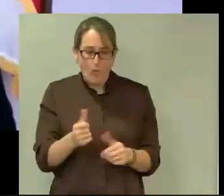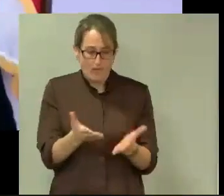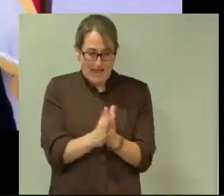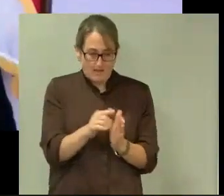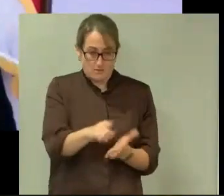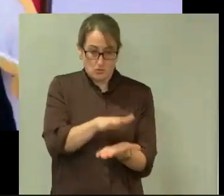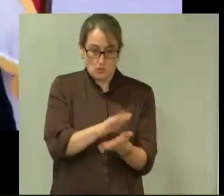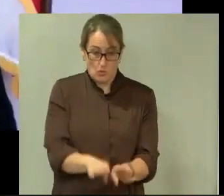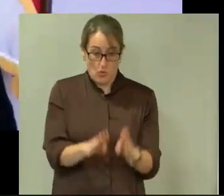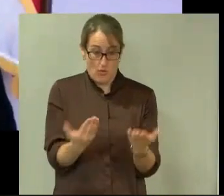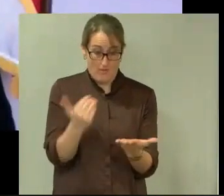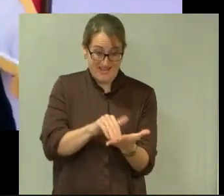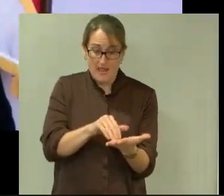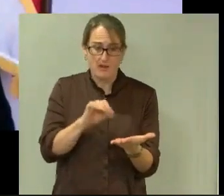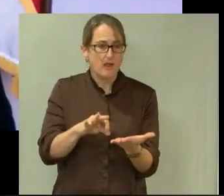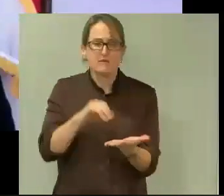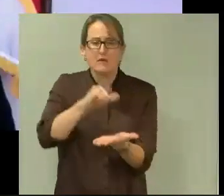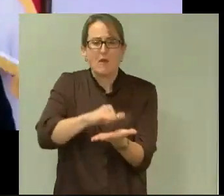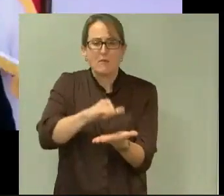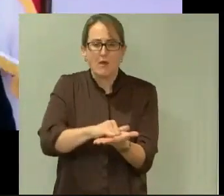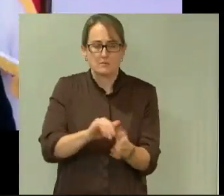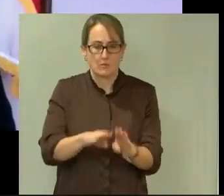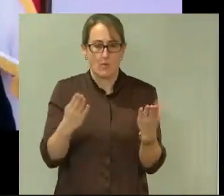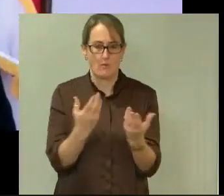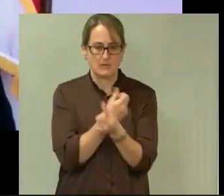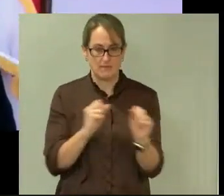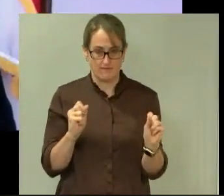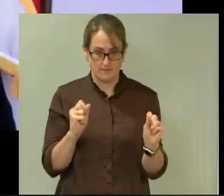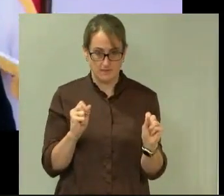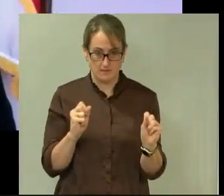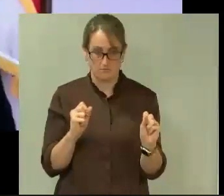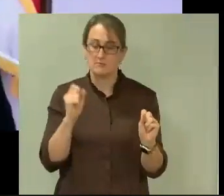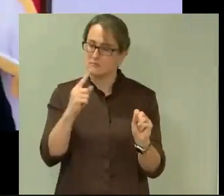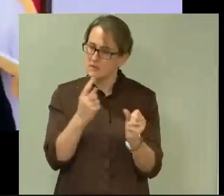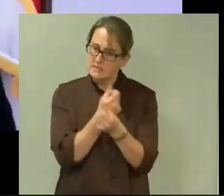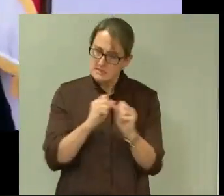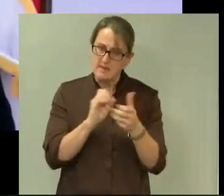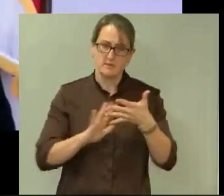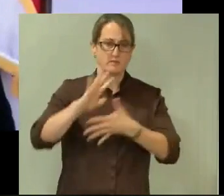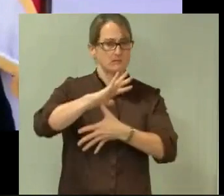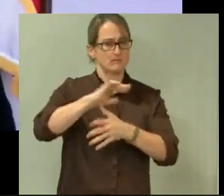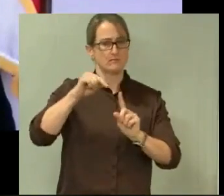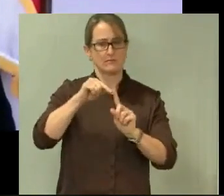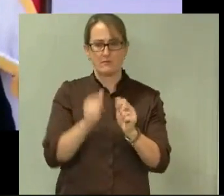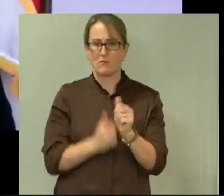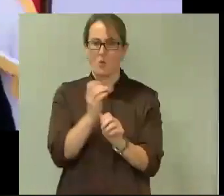answer those questions, and we'll answer those questions together. But safety first is our foremost